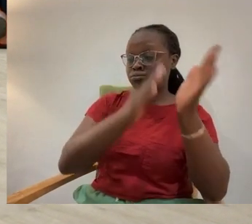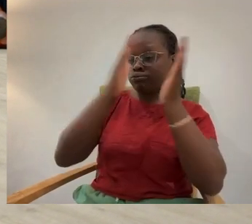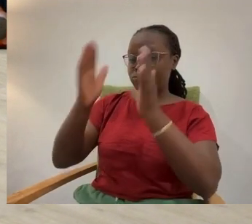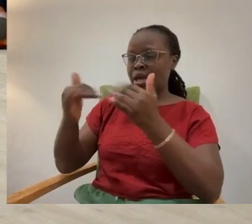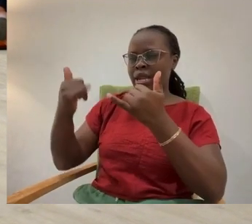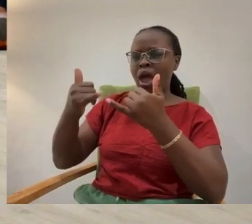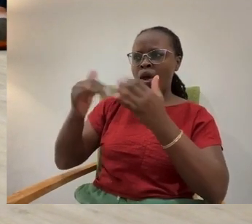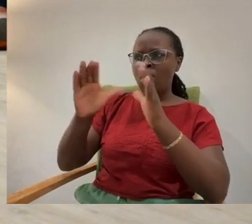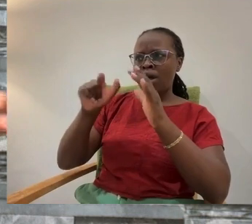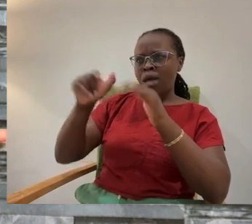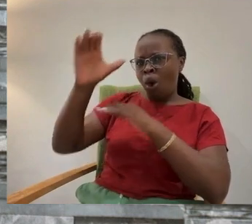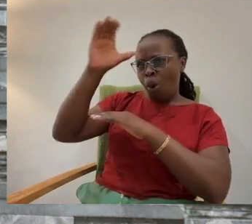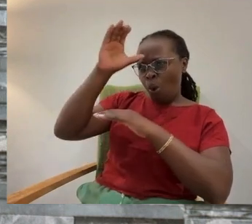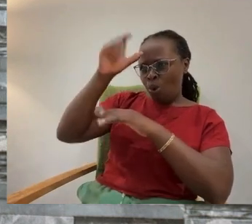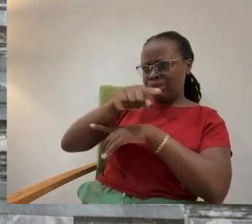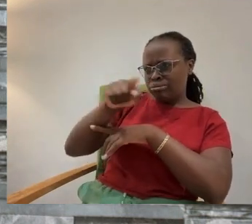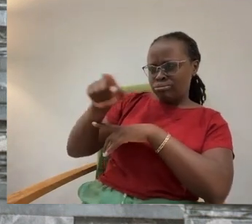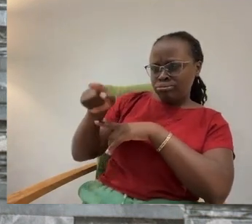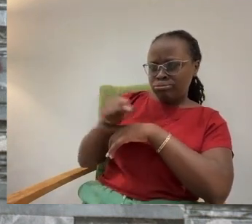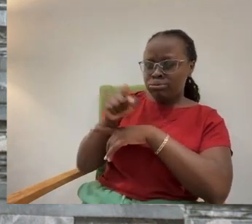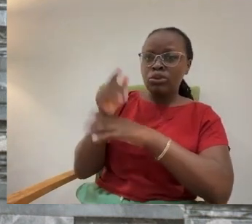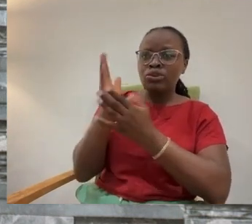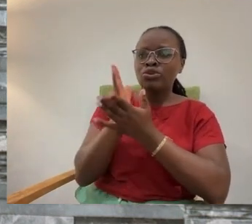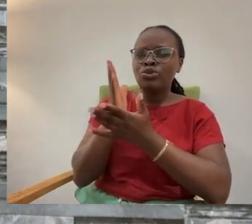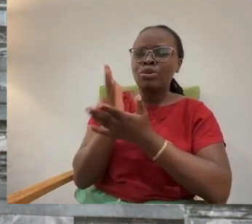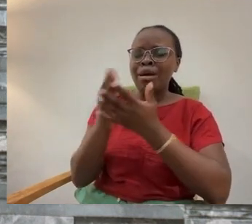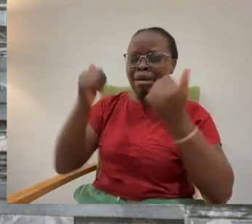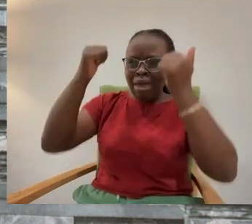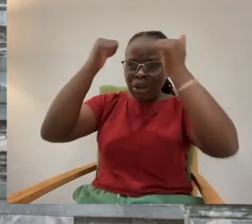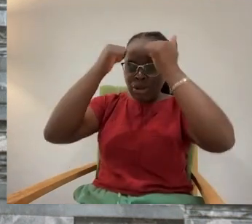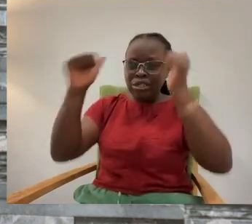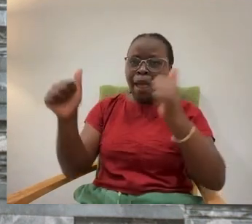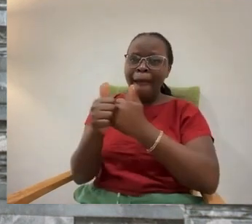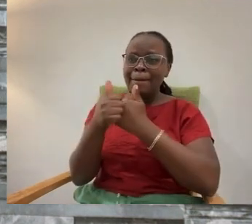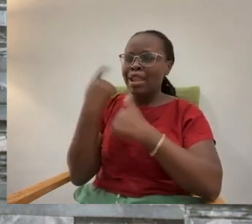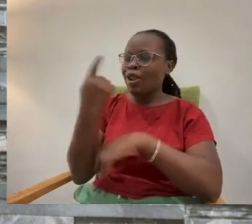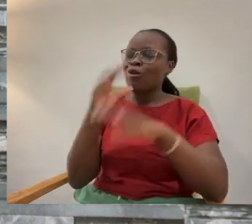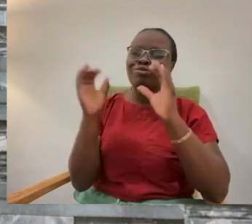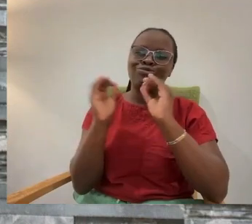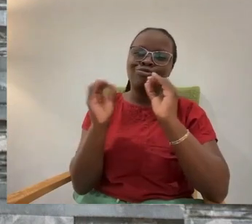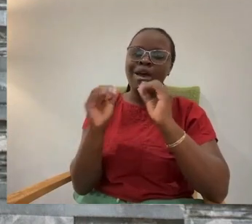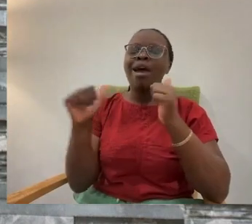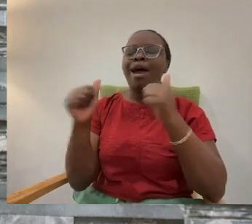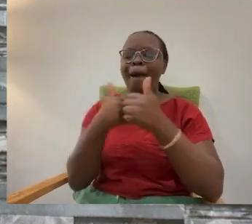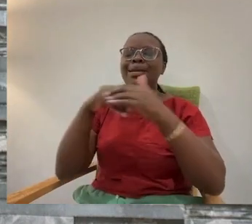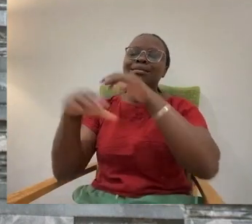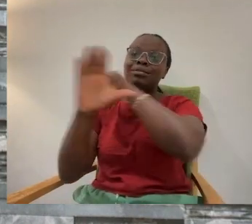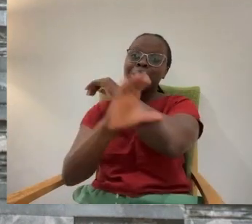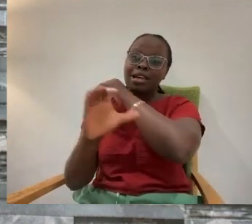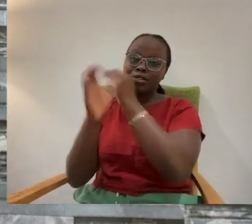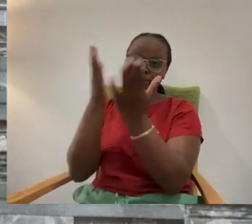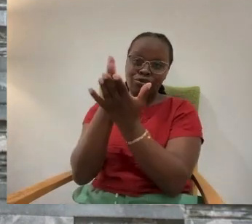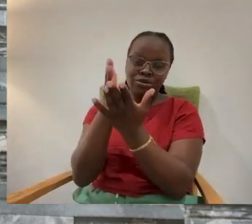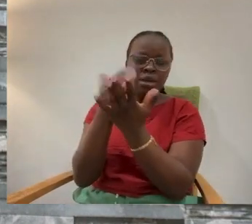these emergencies happen. They don't happen in isolation, they happen in countries, under governments, under policies that are existing. So let's talk a little